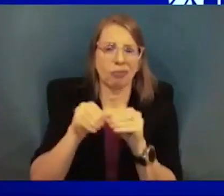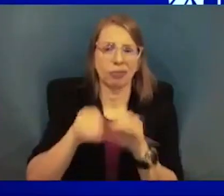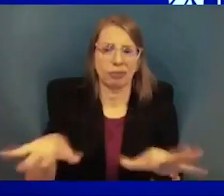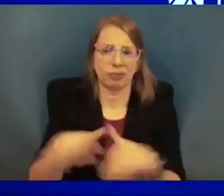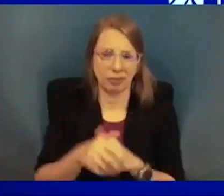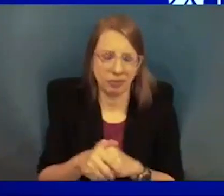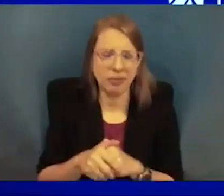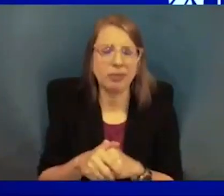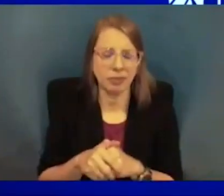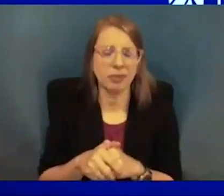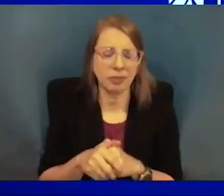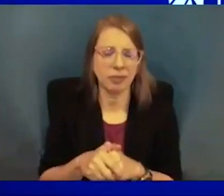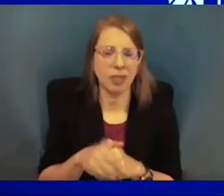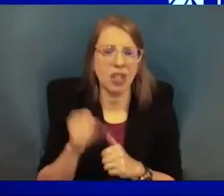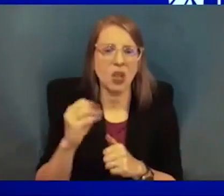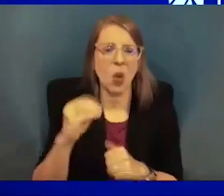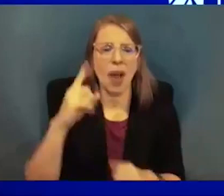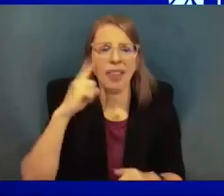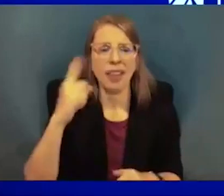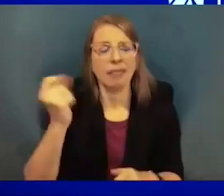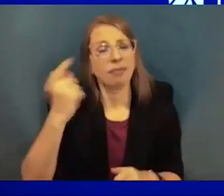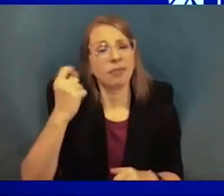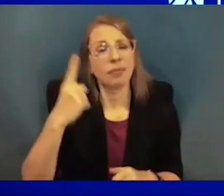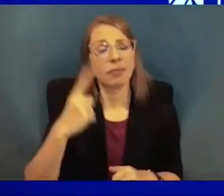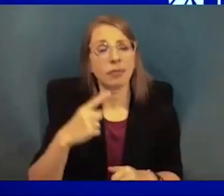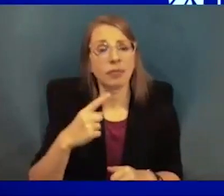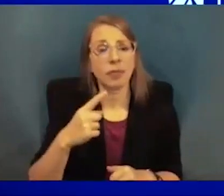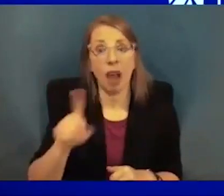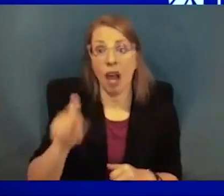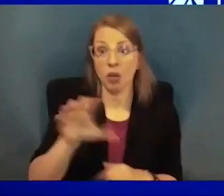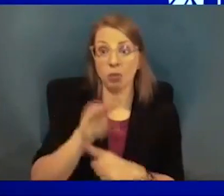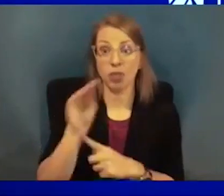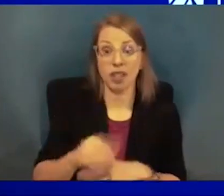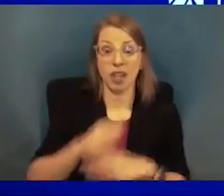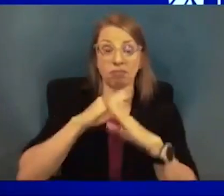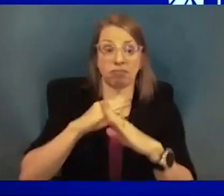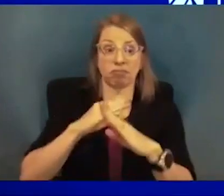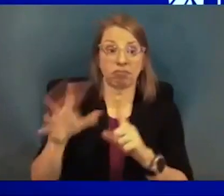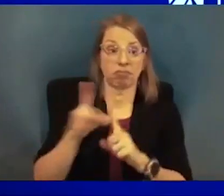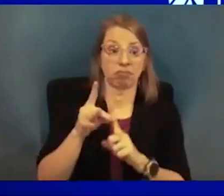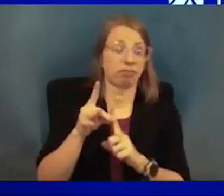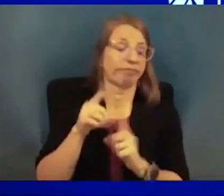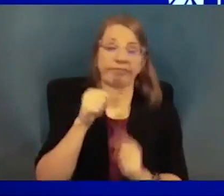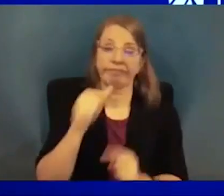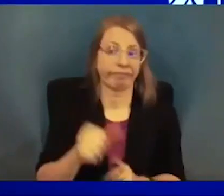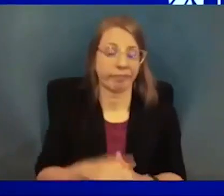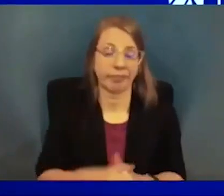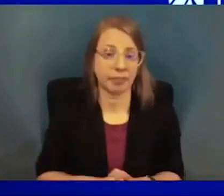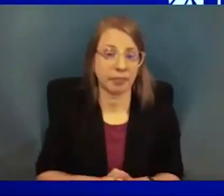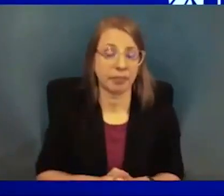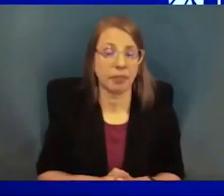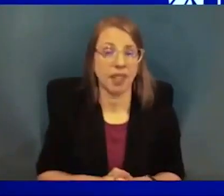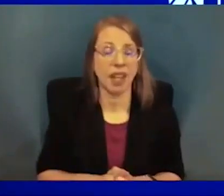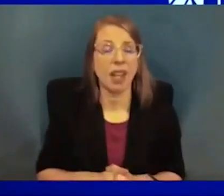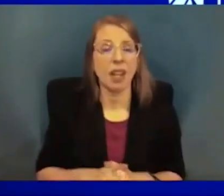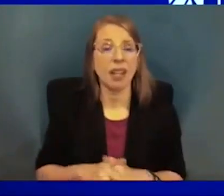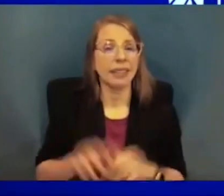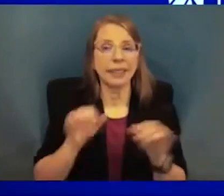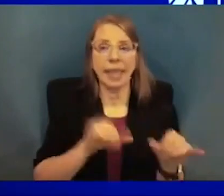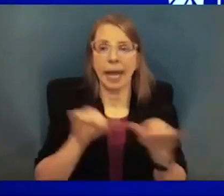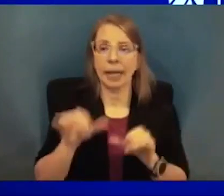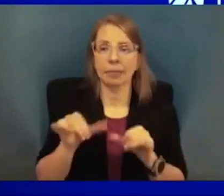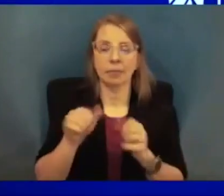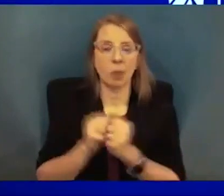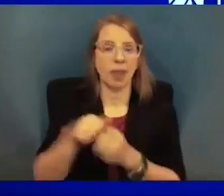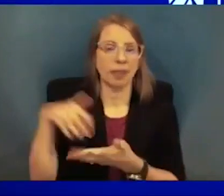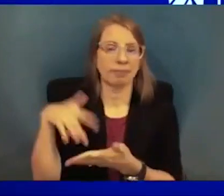that, understanding that it isn't 100%. And we saw this in the trials, and this is consistent with the trials as